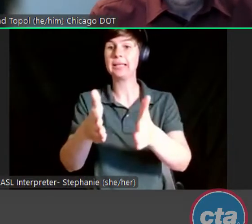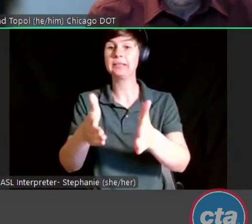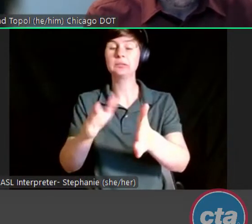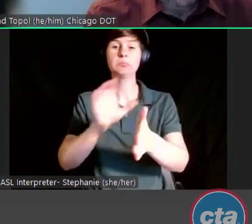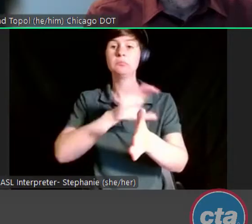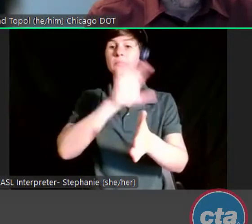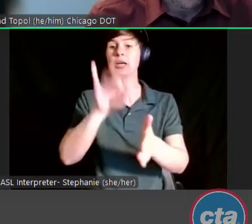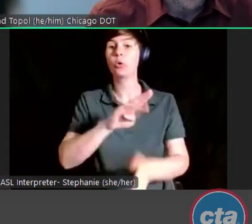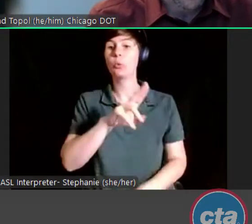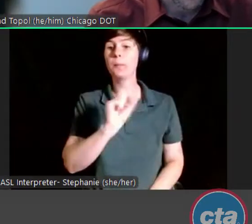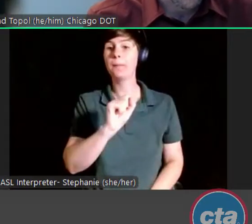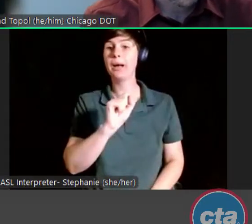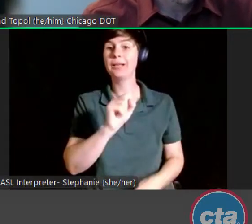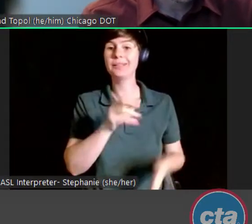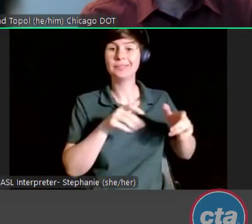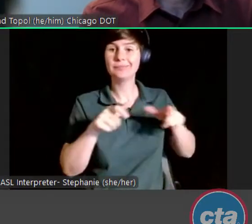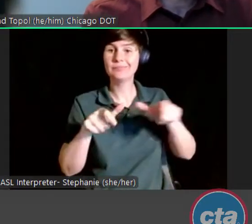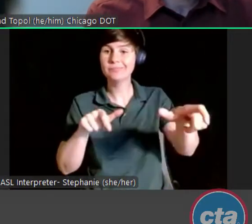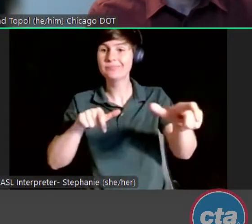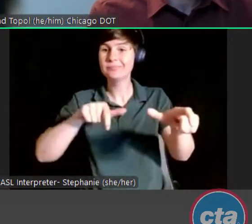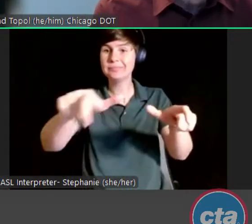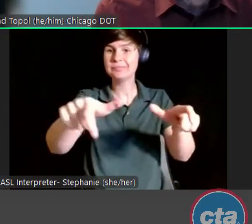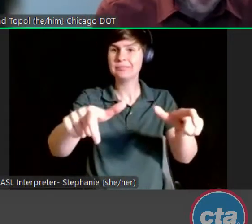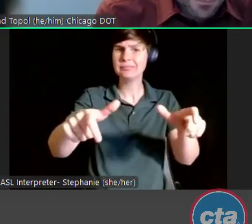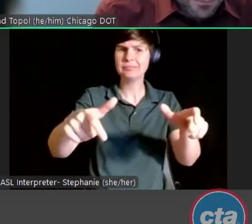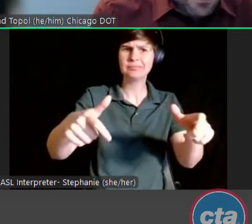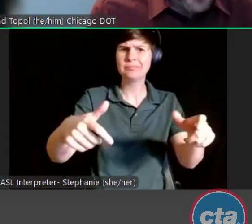bus stops kind of interact with each other.